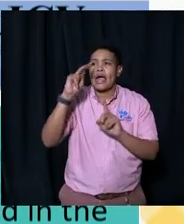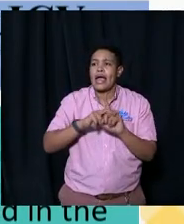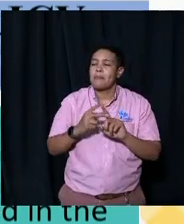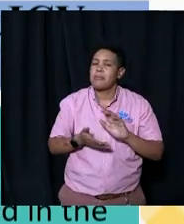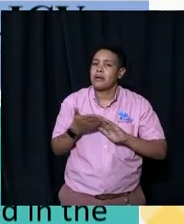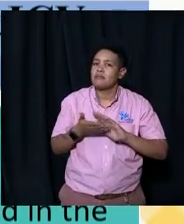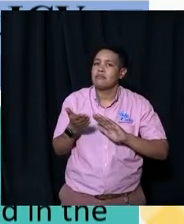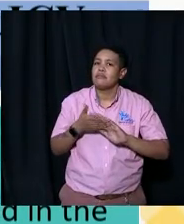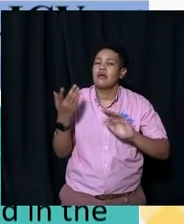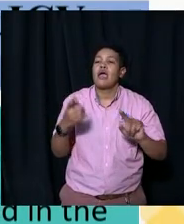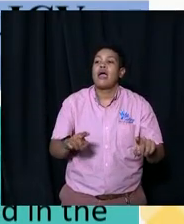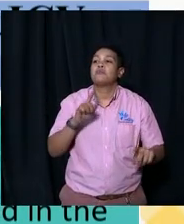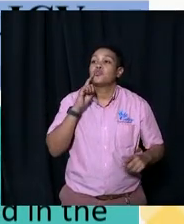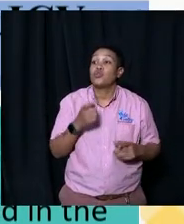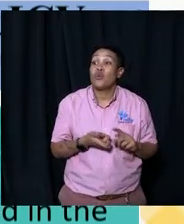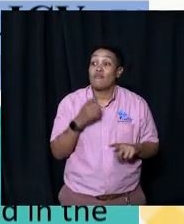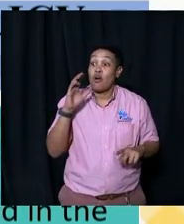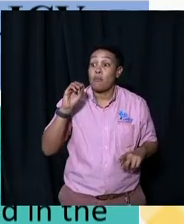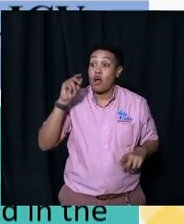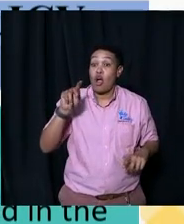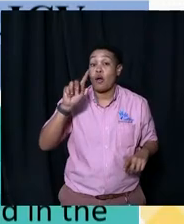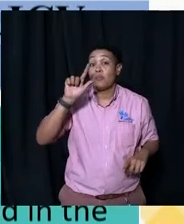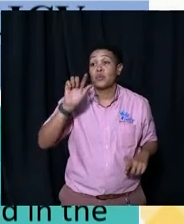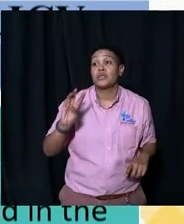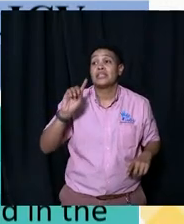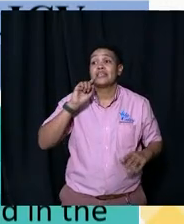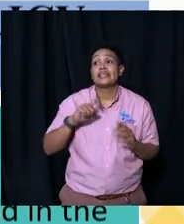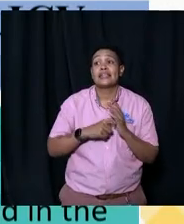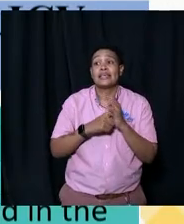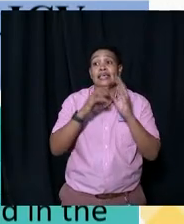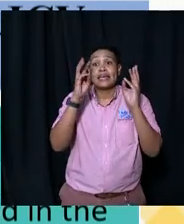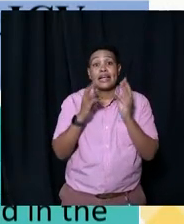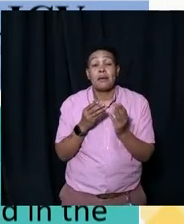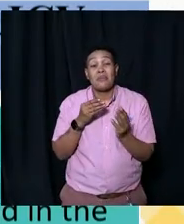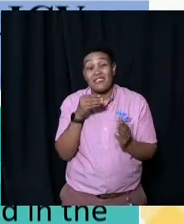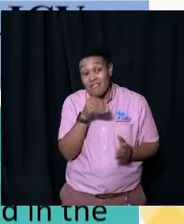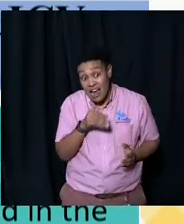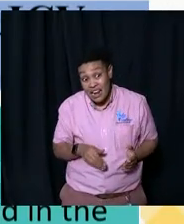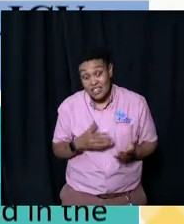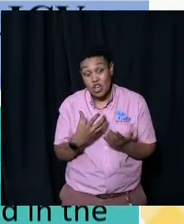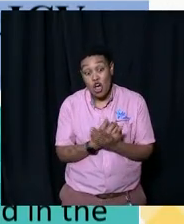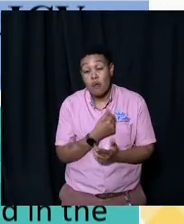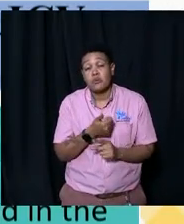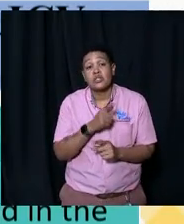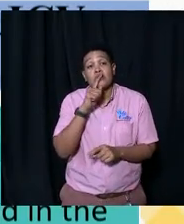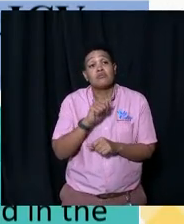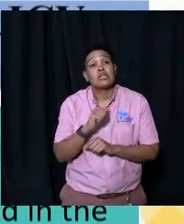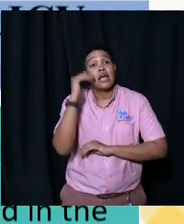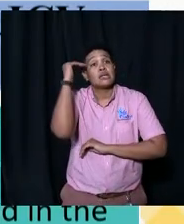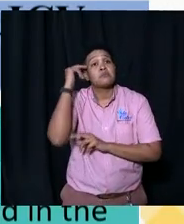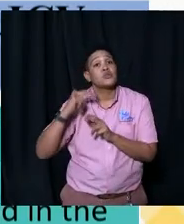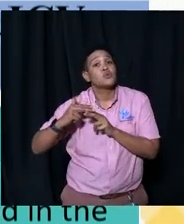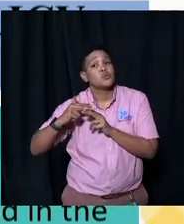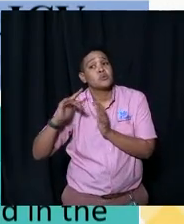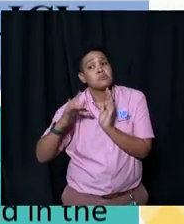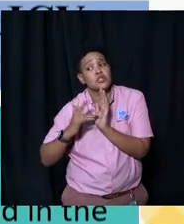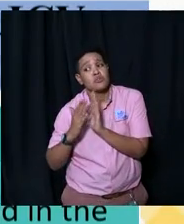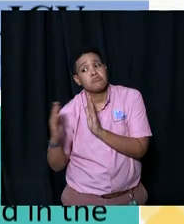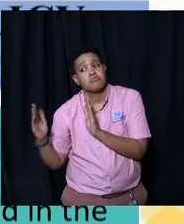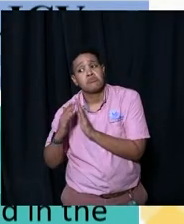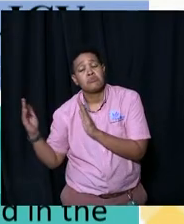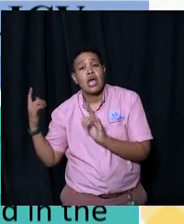implementation mode. So coming out of COP, key climate financing opportunities are expected in short to medium